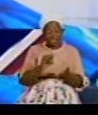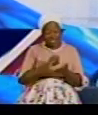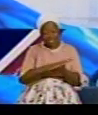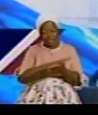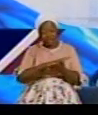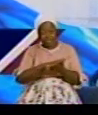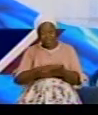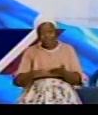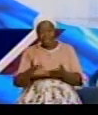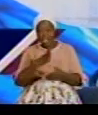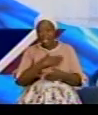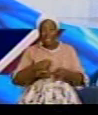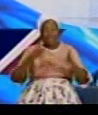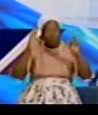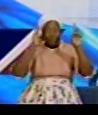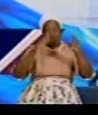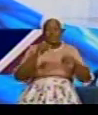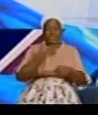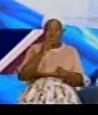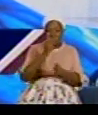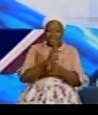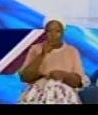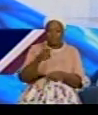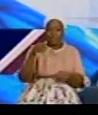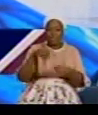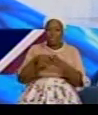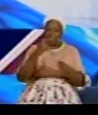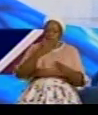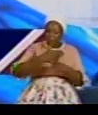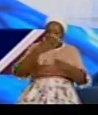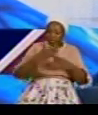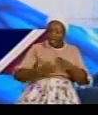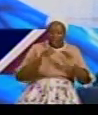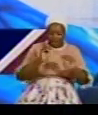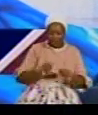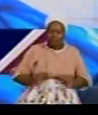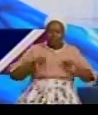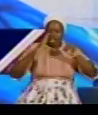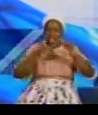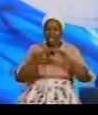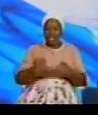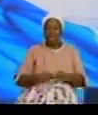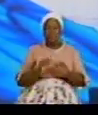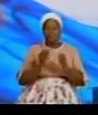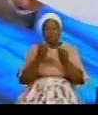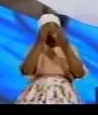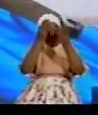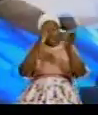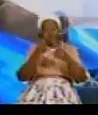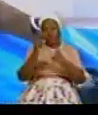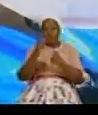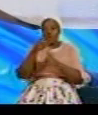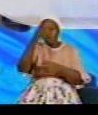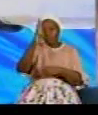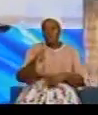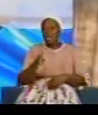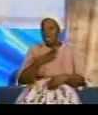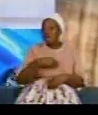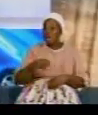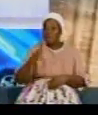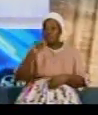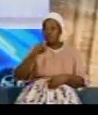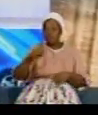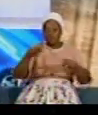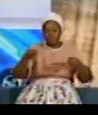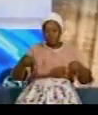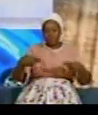sanctification, and will keep you in total commitment and devotion to the word of God. And no